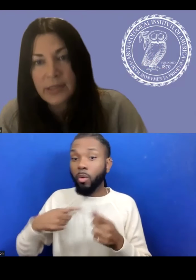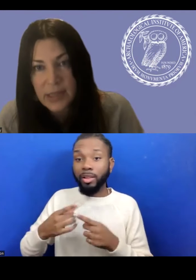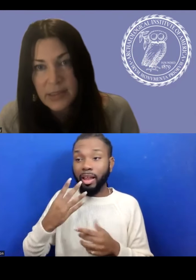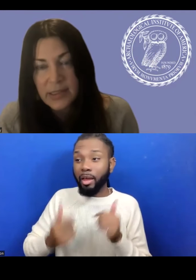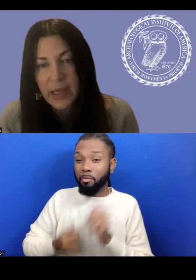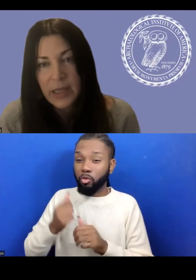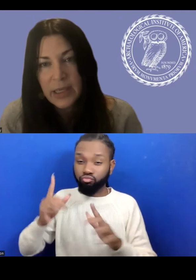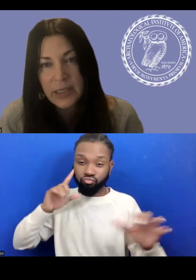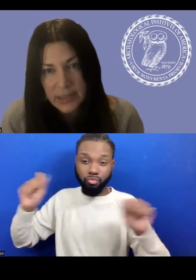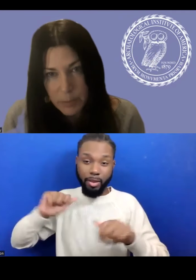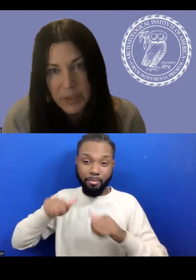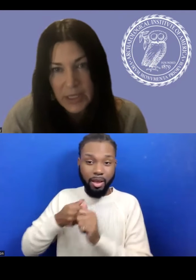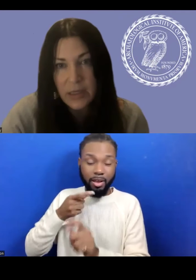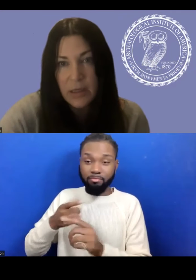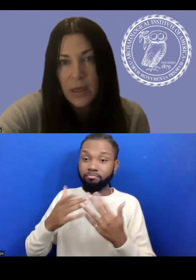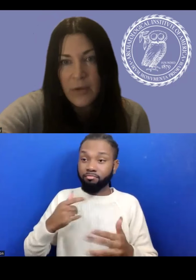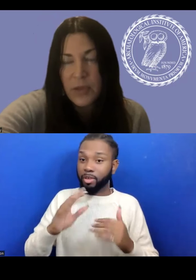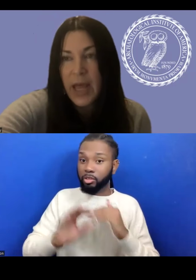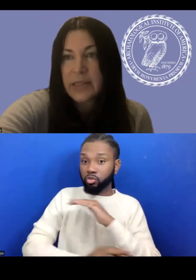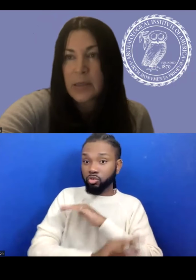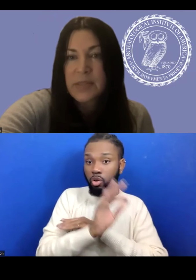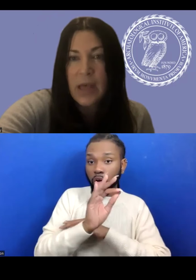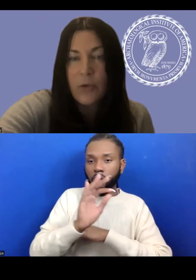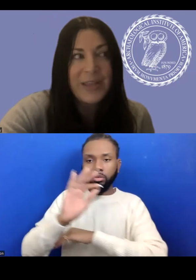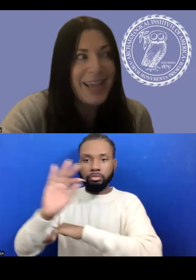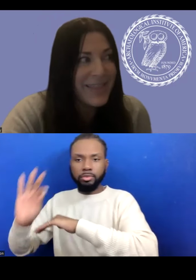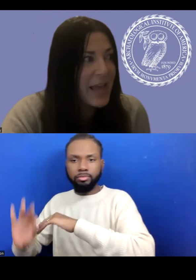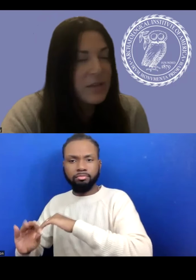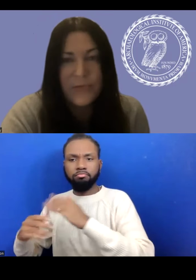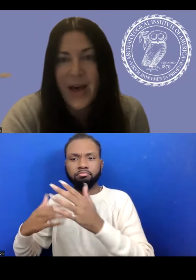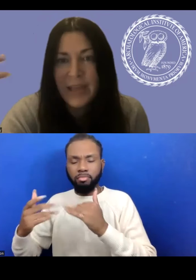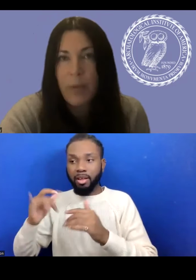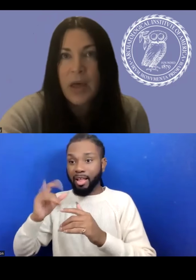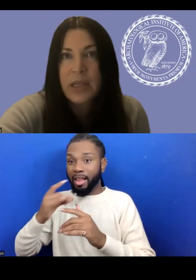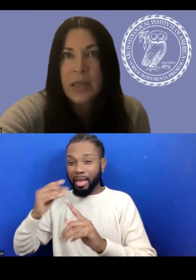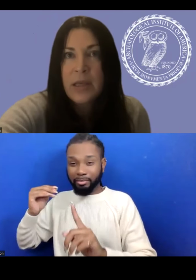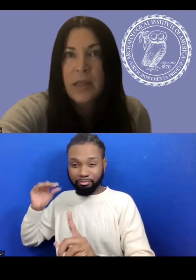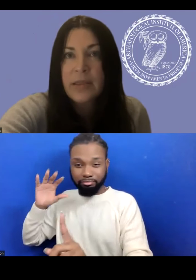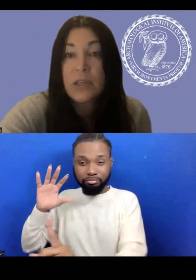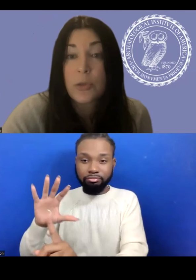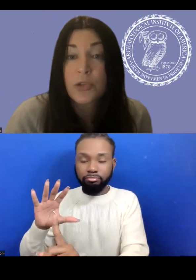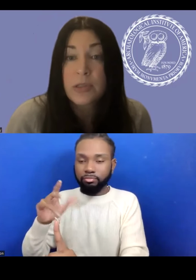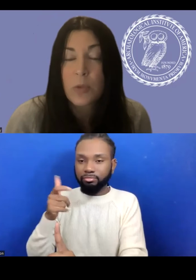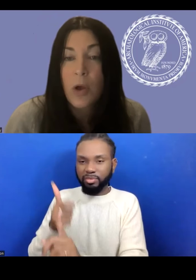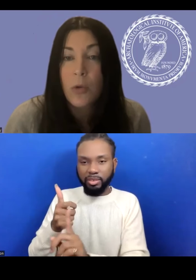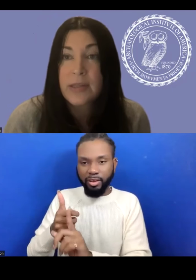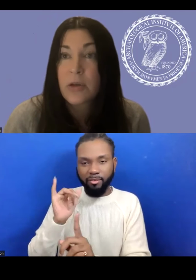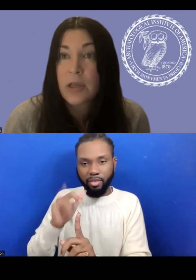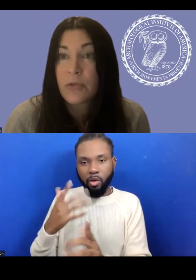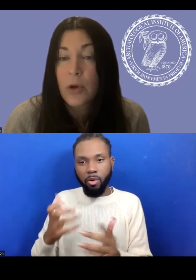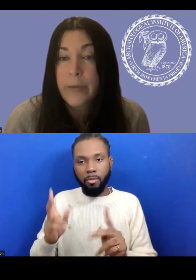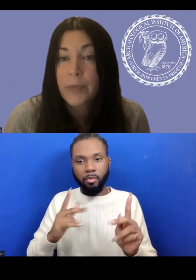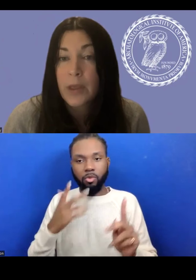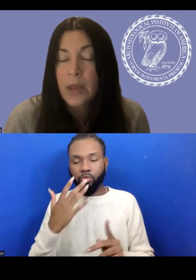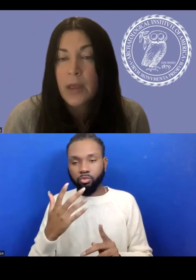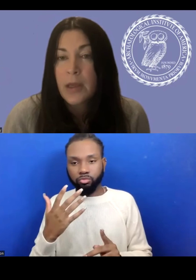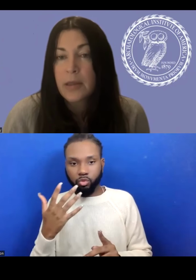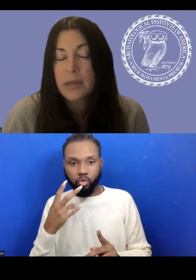or at sunset. He is a being of light himself. Again, that divine body that the Egyptians were always looking